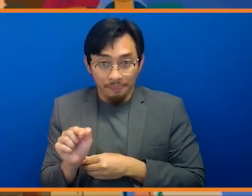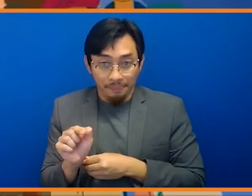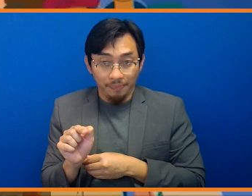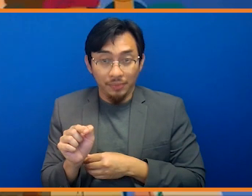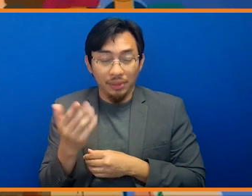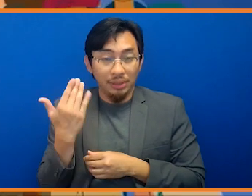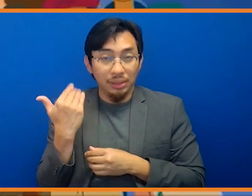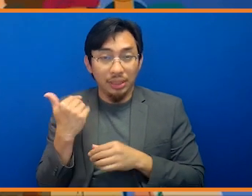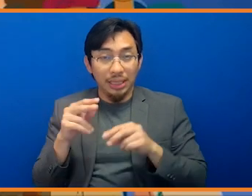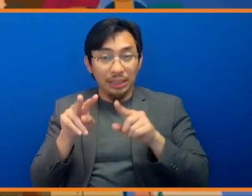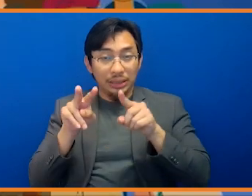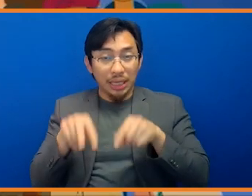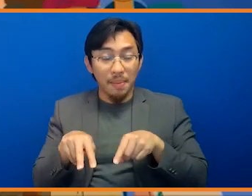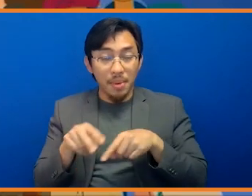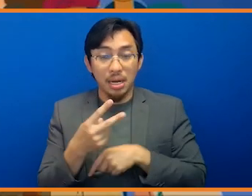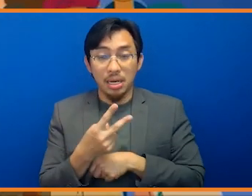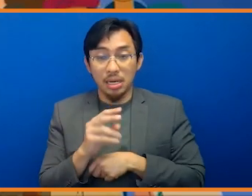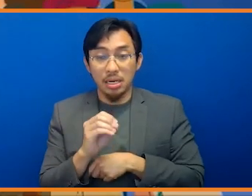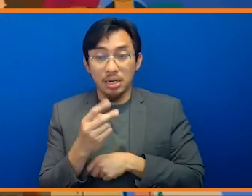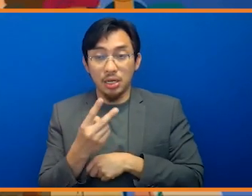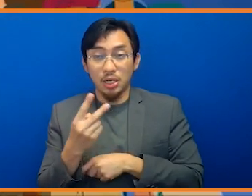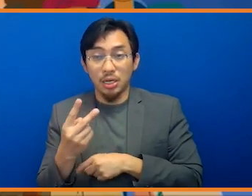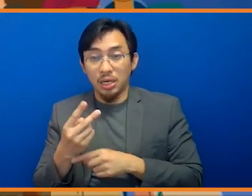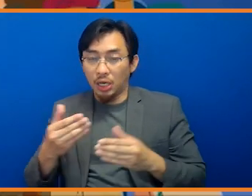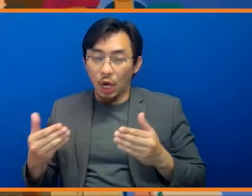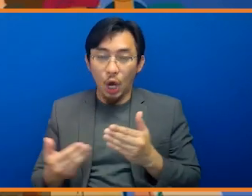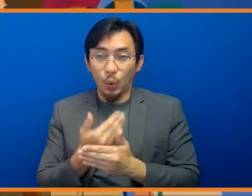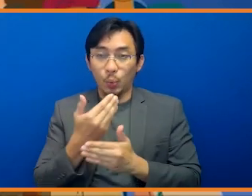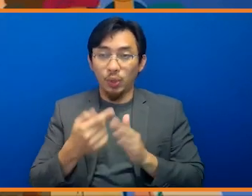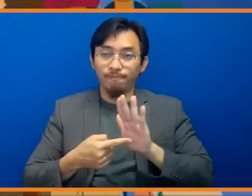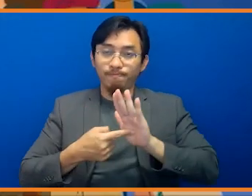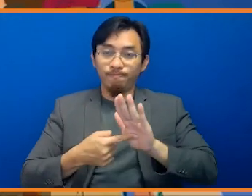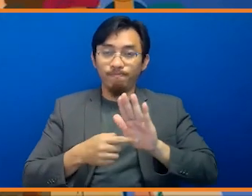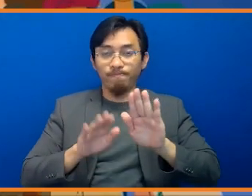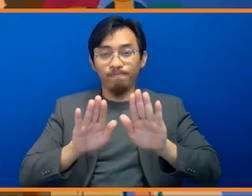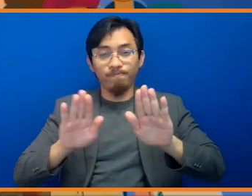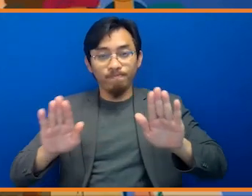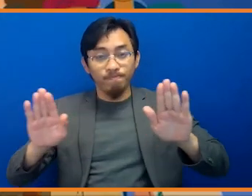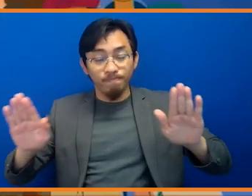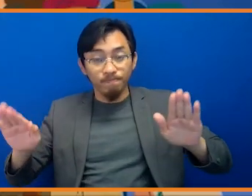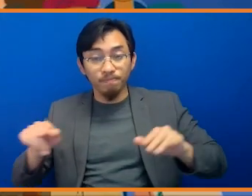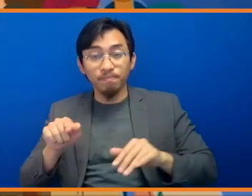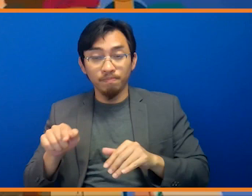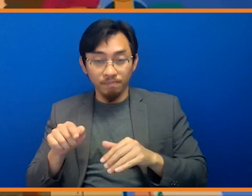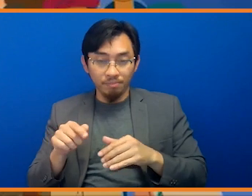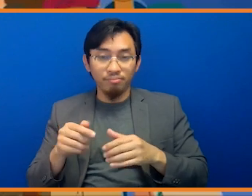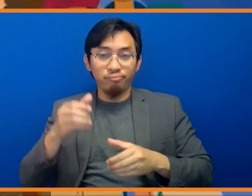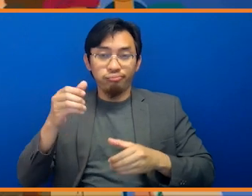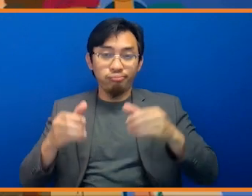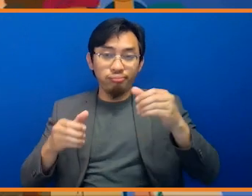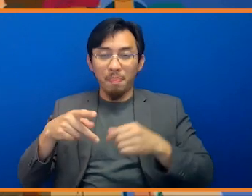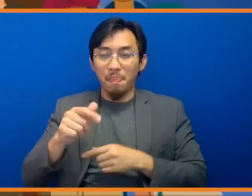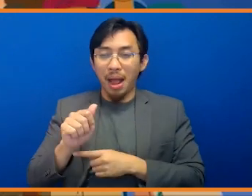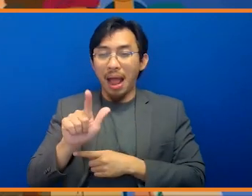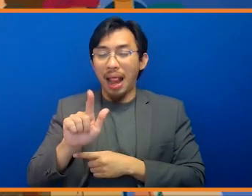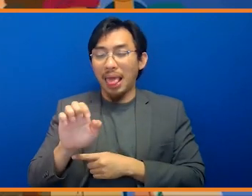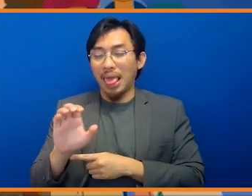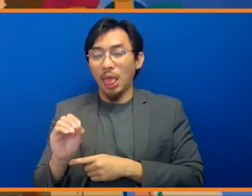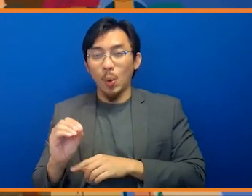in December 2022, new exhibits such as Peace Building and Paleo Tsunami are added.